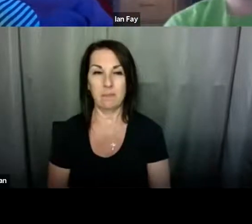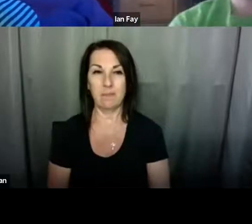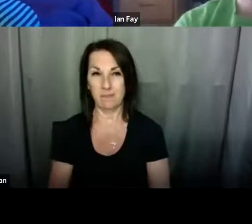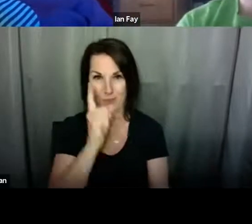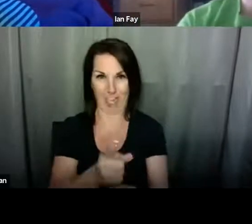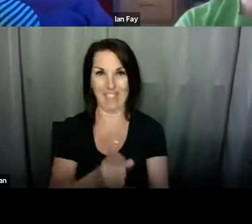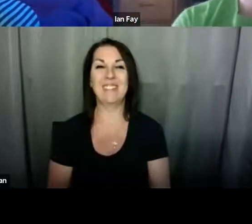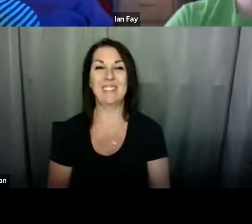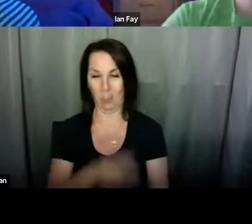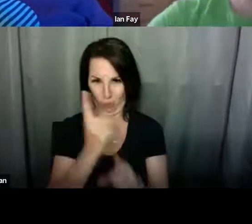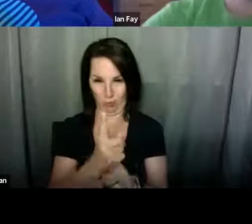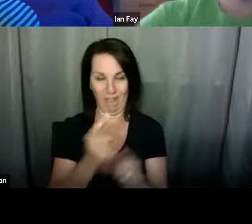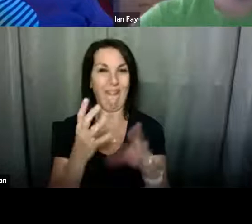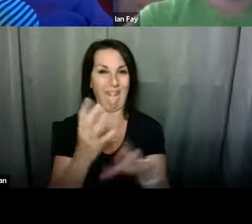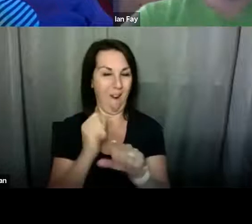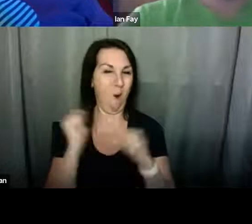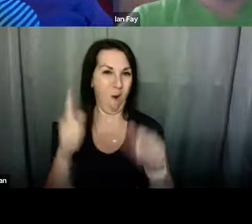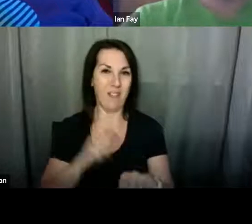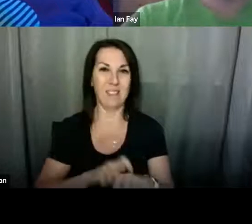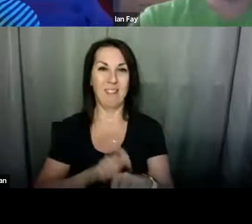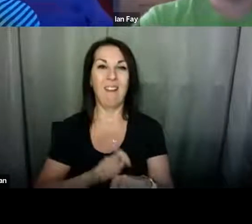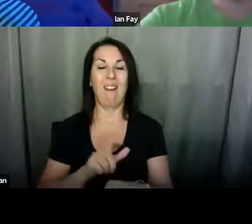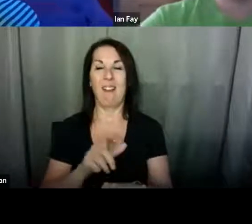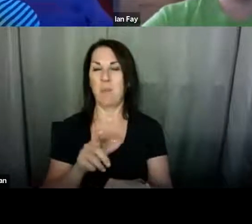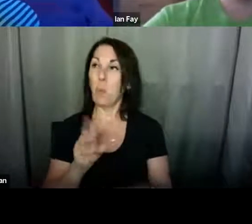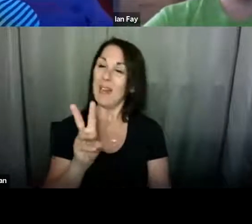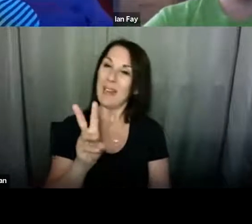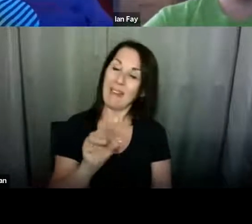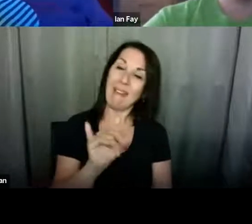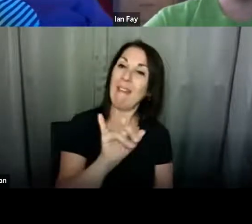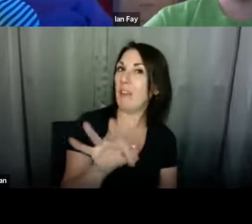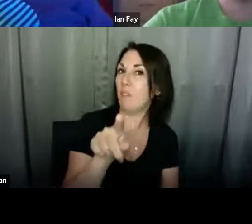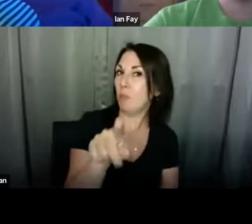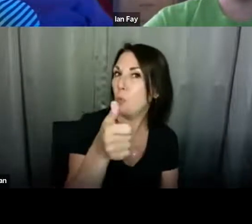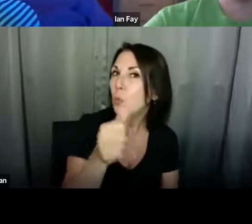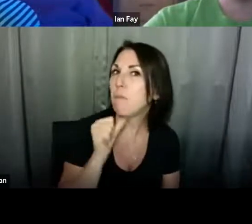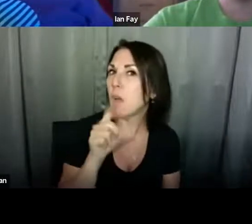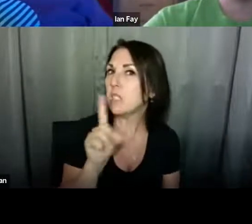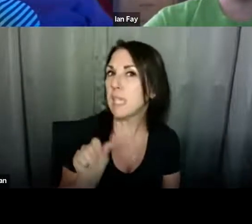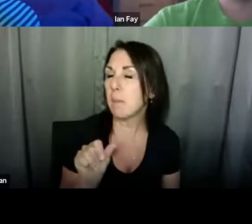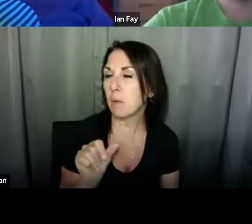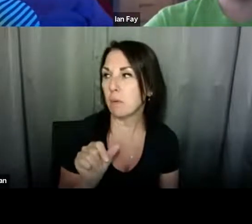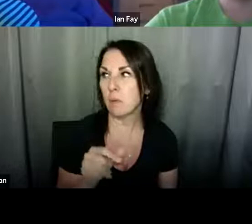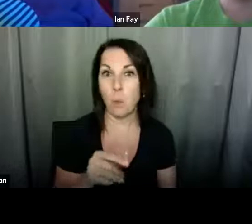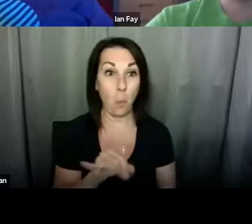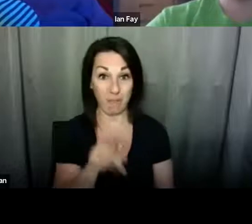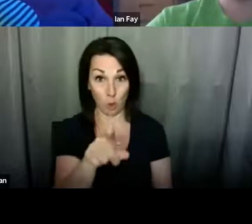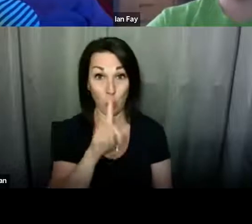Absolutely. Yeah, you get that all the time. I was, you know, it's like, what if you weren't disabled? Well, what if you were?